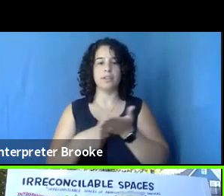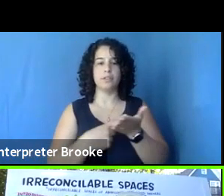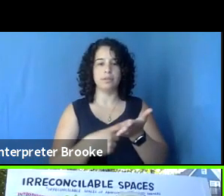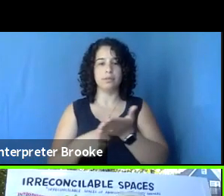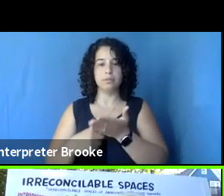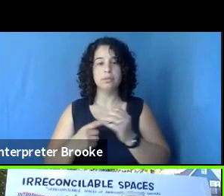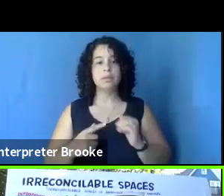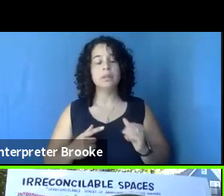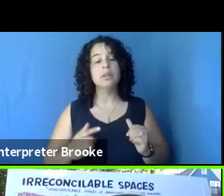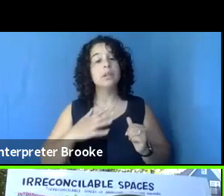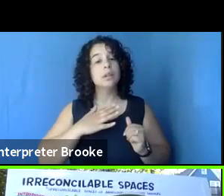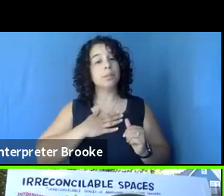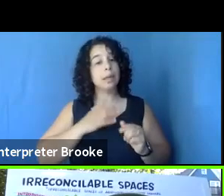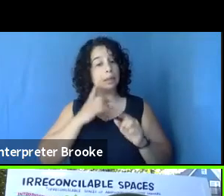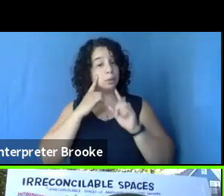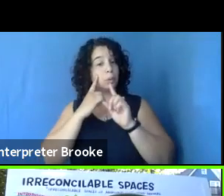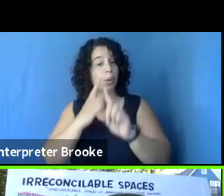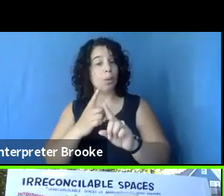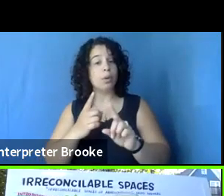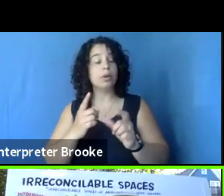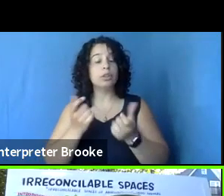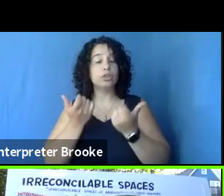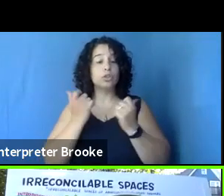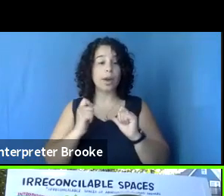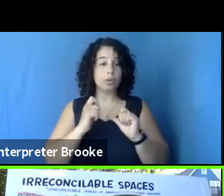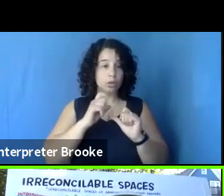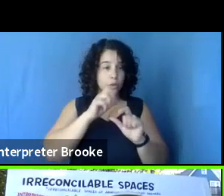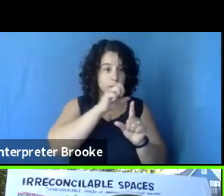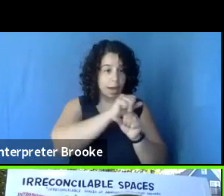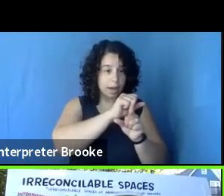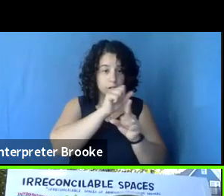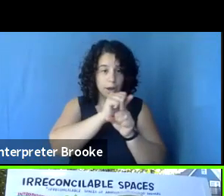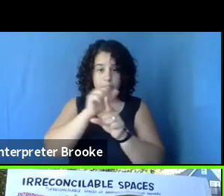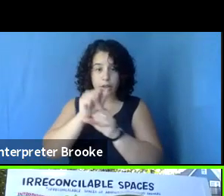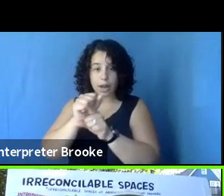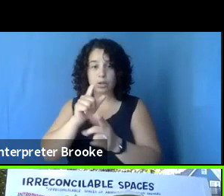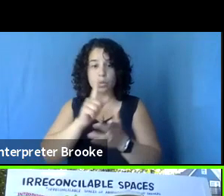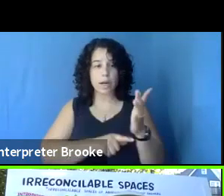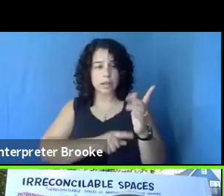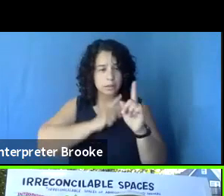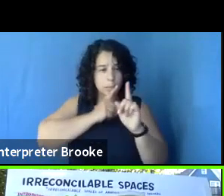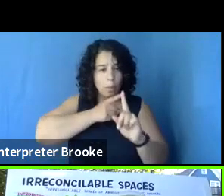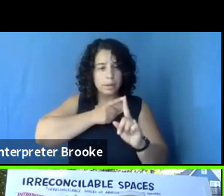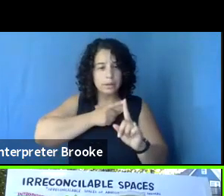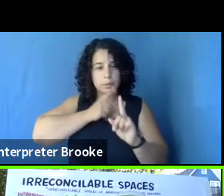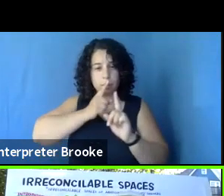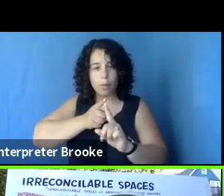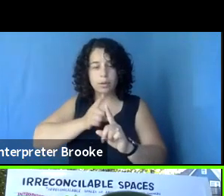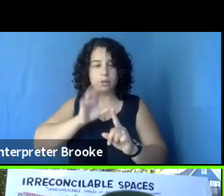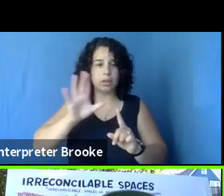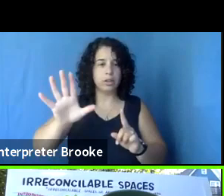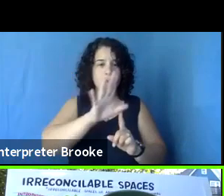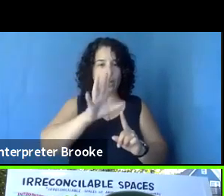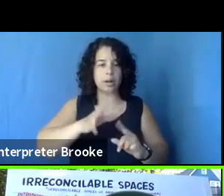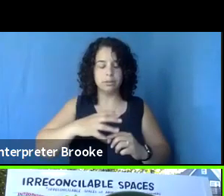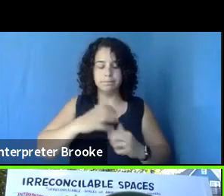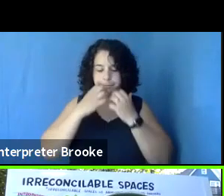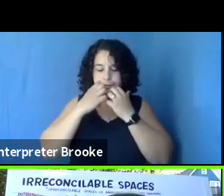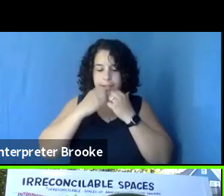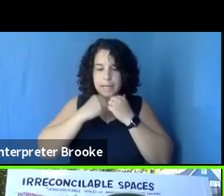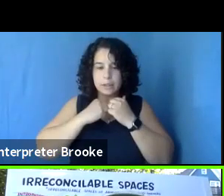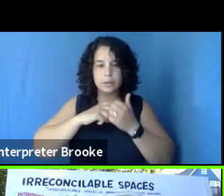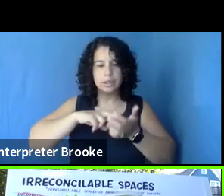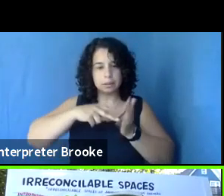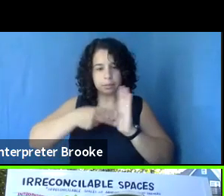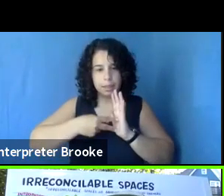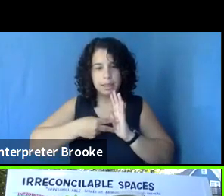I really hope to pull together some of the essences and illustrate the stories of this work. I think it can be really powerful to